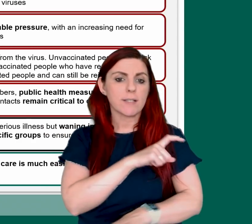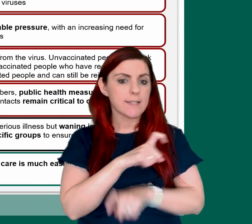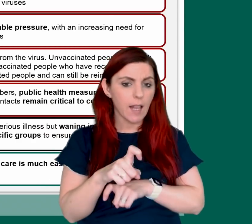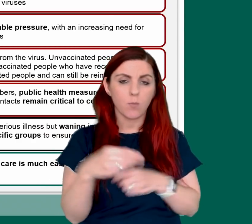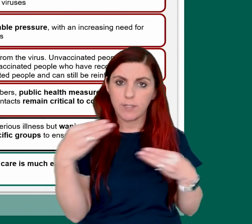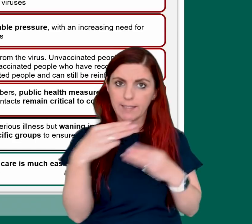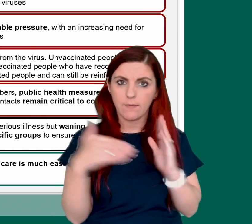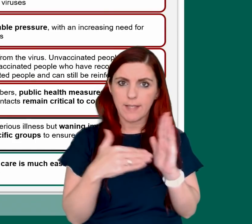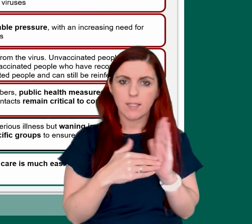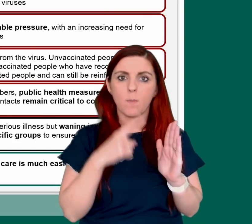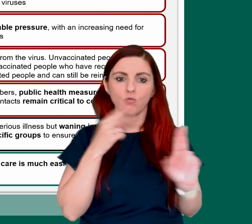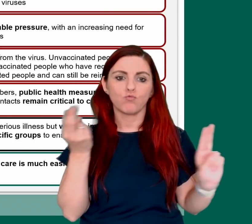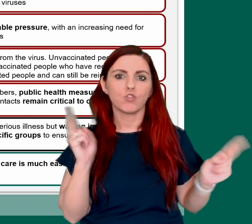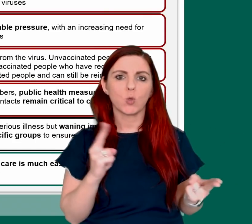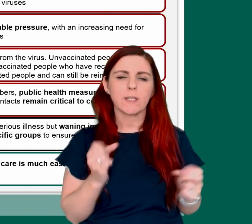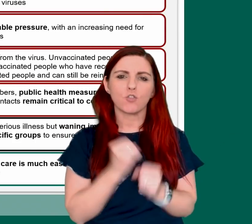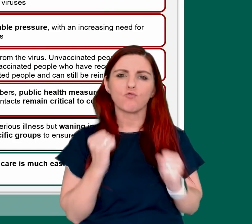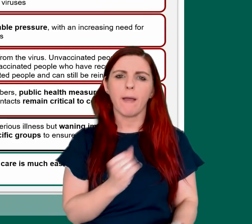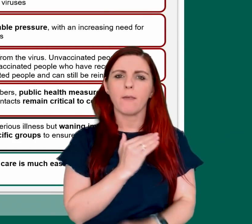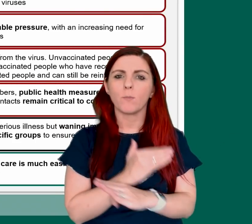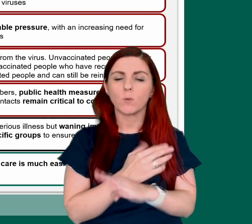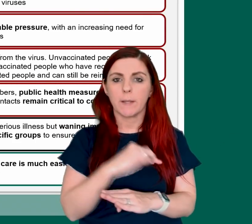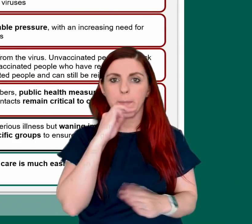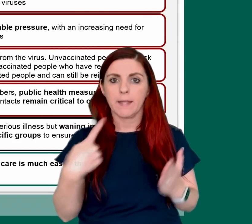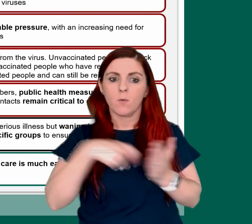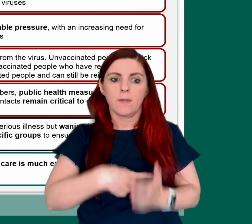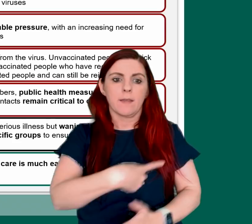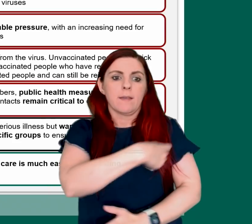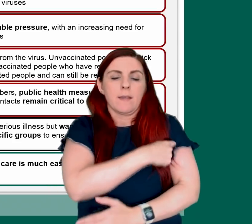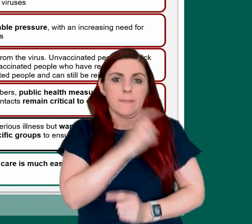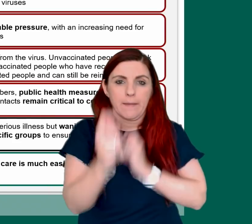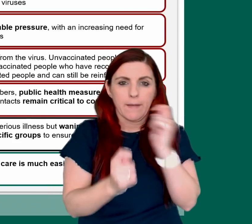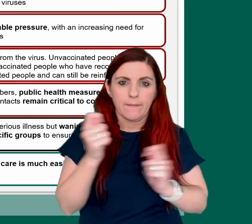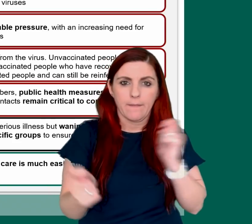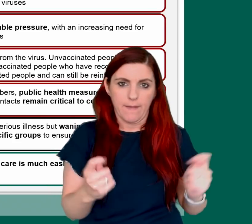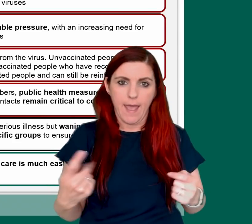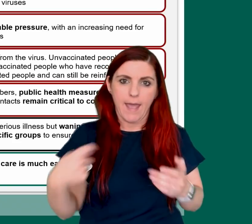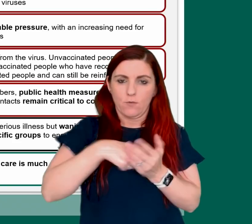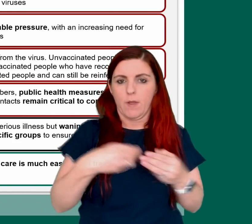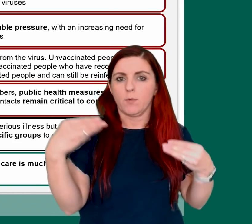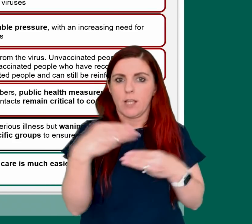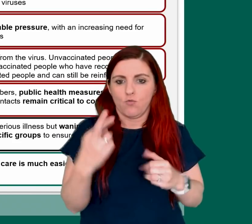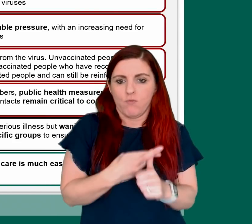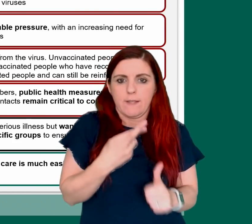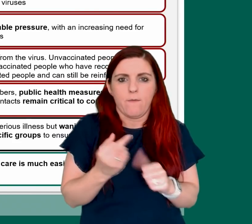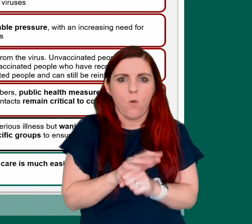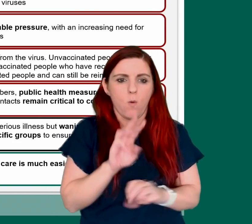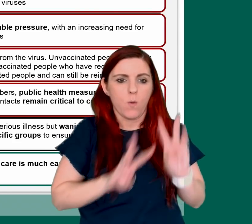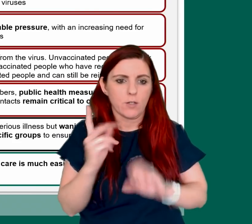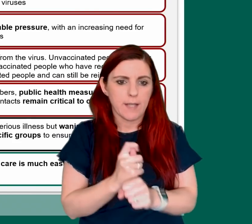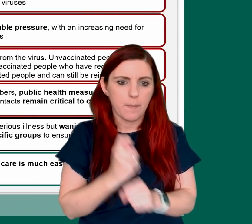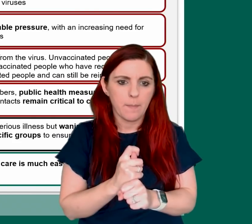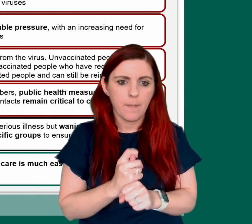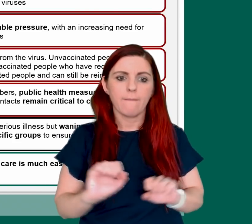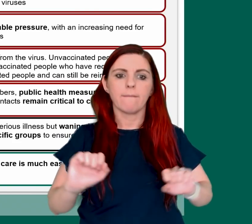but waning immunity necessitates a booster campaign for specific groups to give them additional protection going into the winter. Finally, the